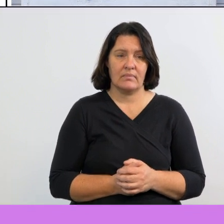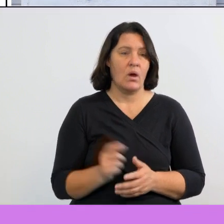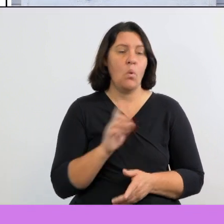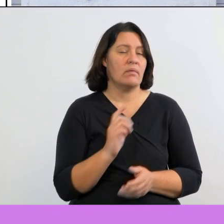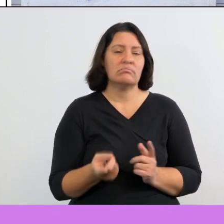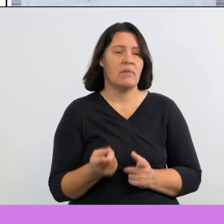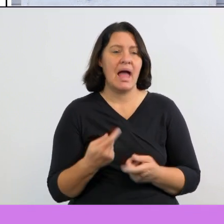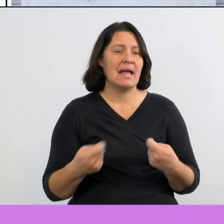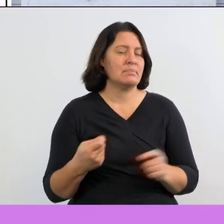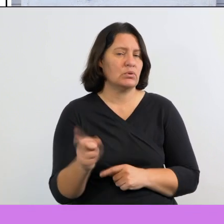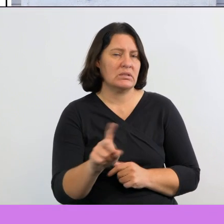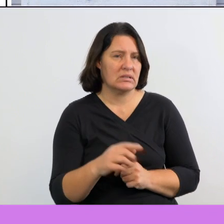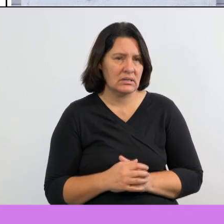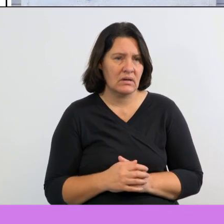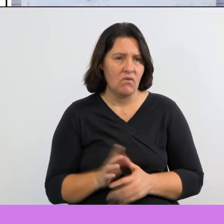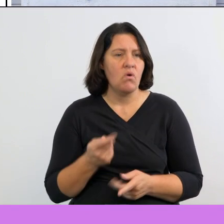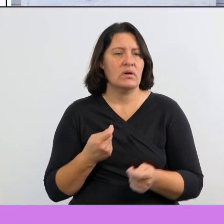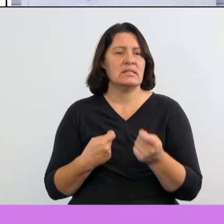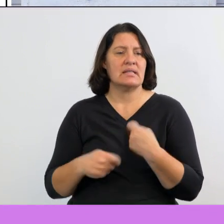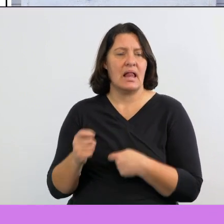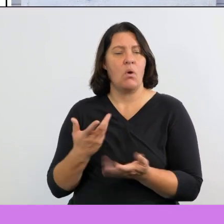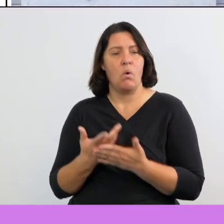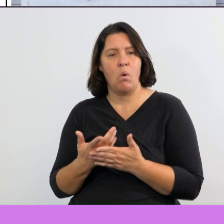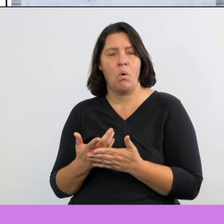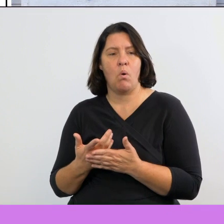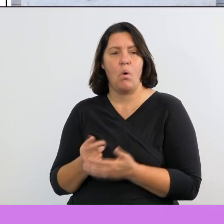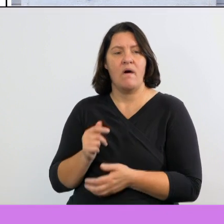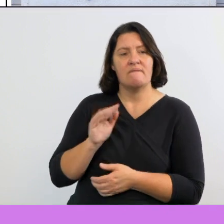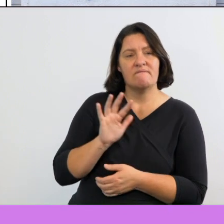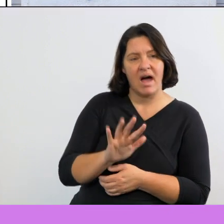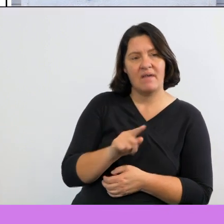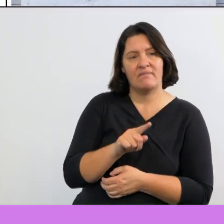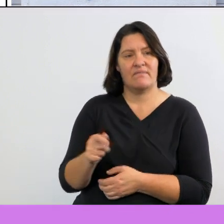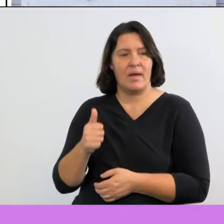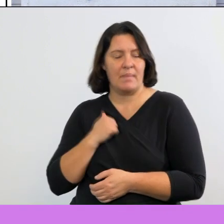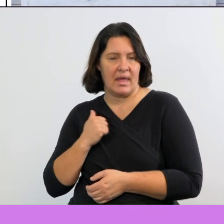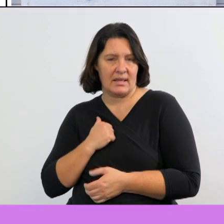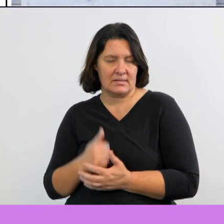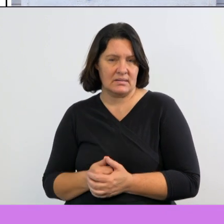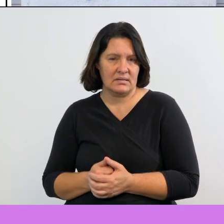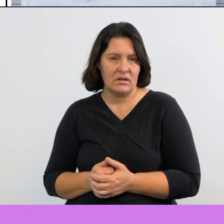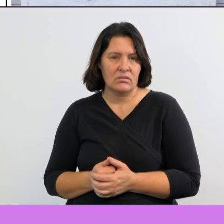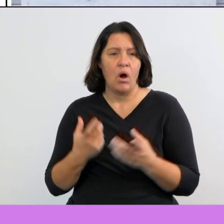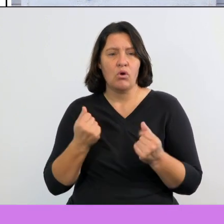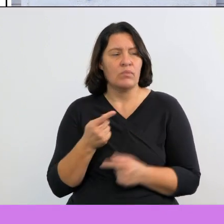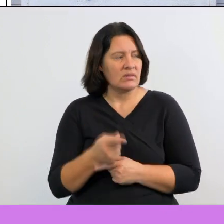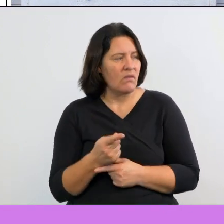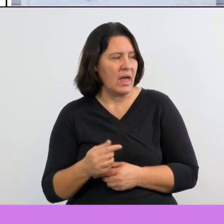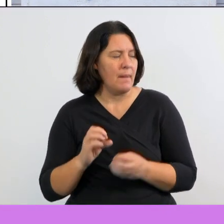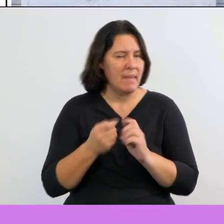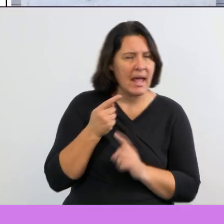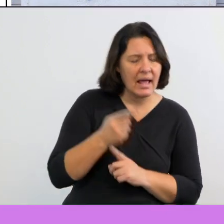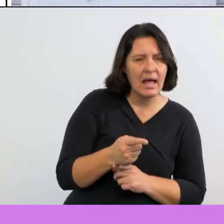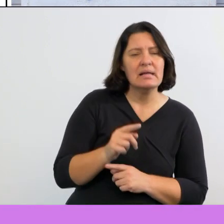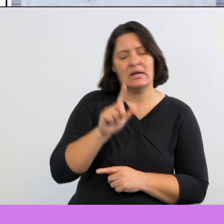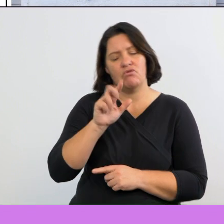All right, so what will the expense be for selling or making 5 of these bags? So the cost price for the bag